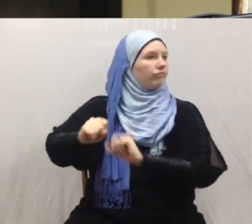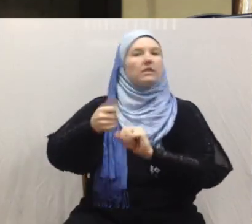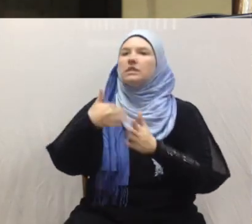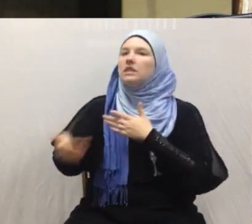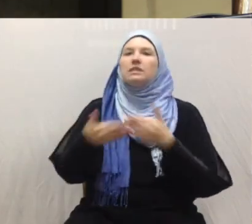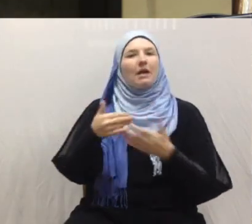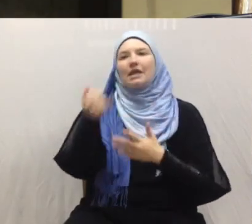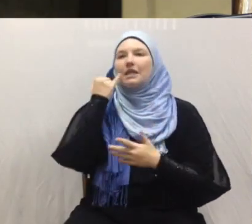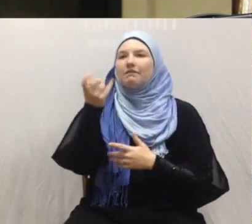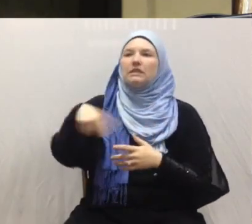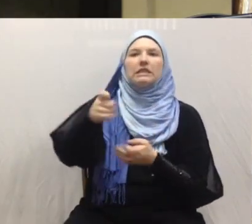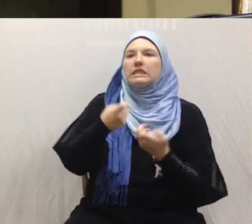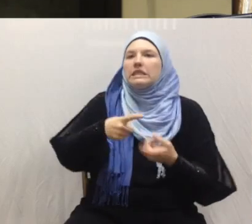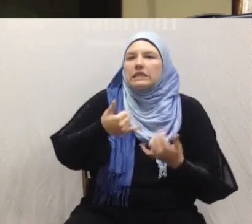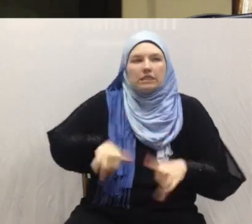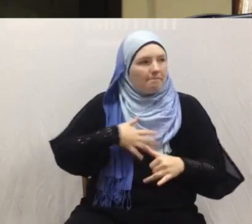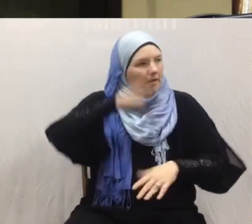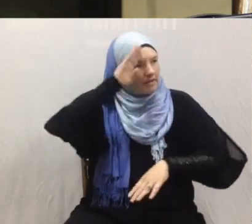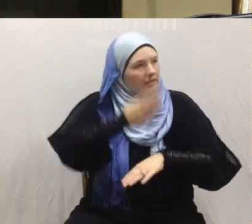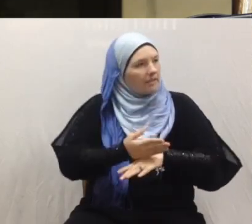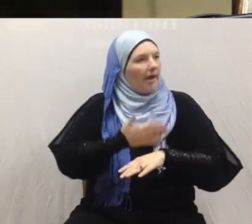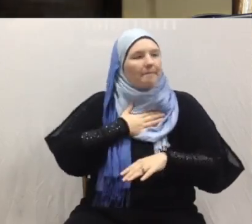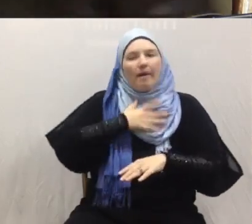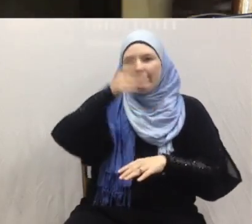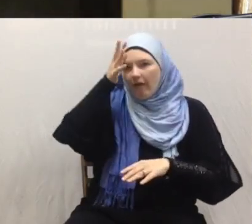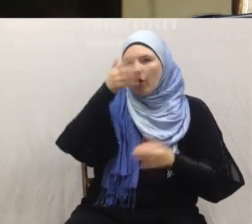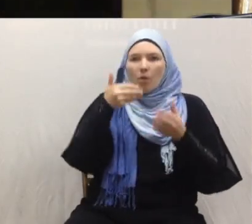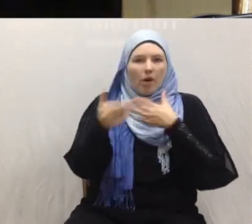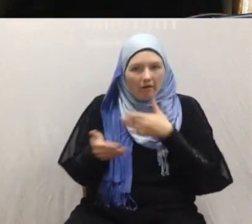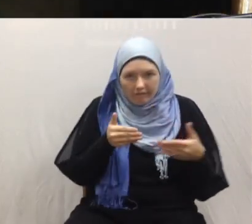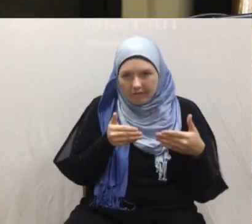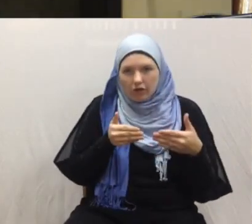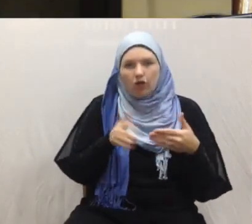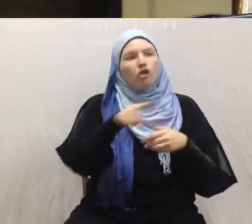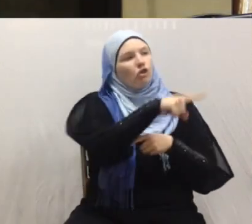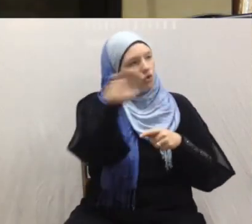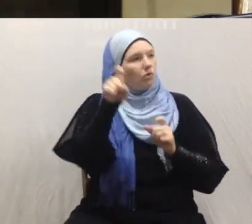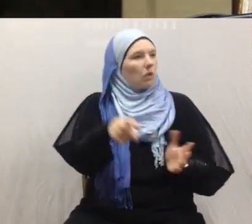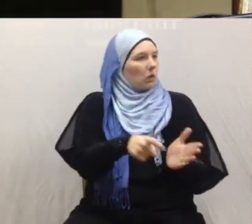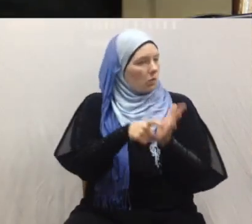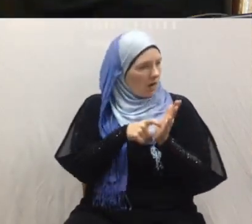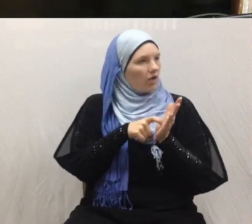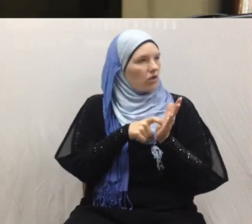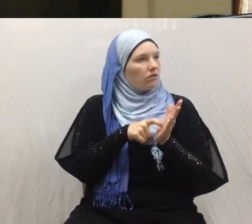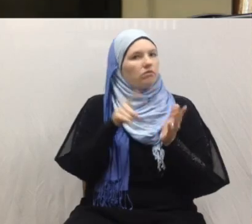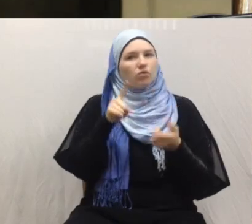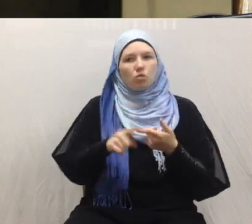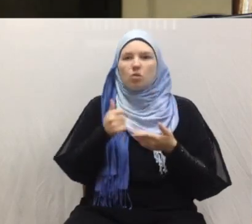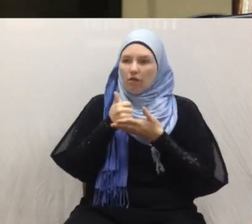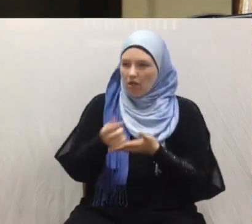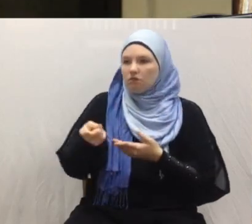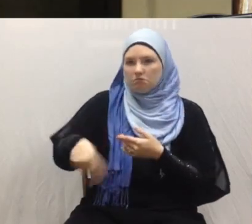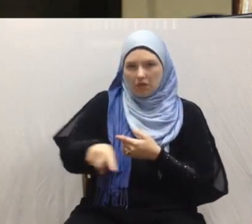is very important, that every tribe, every family will hold their people to that standard, the standard of